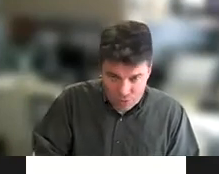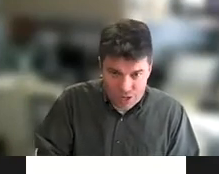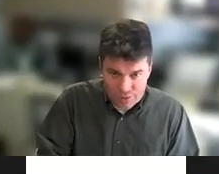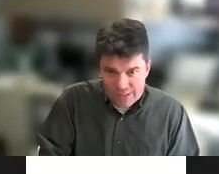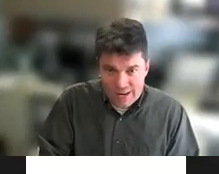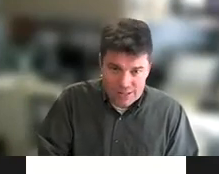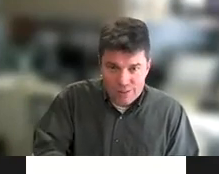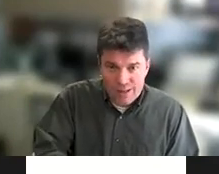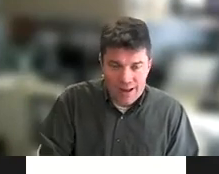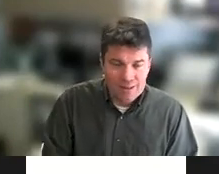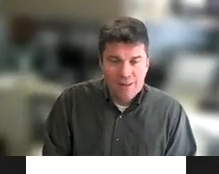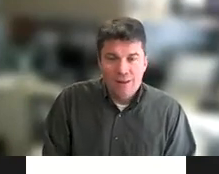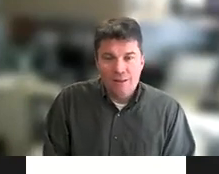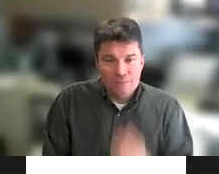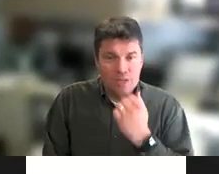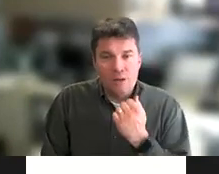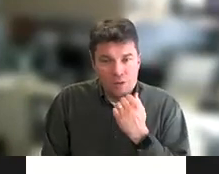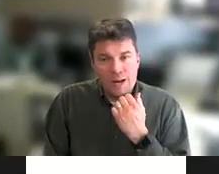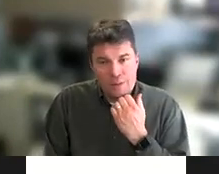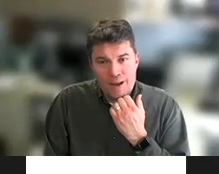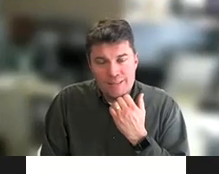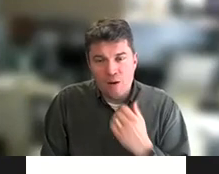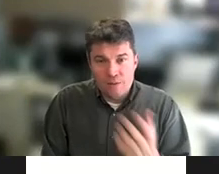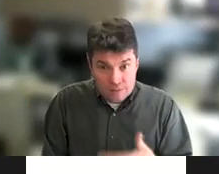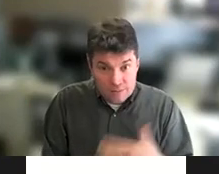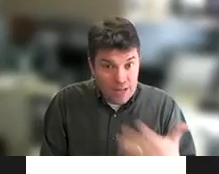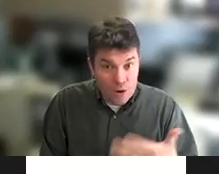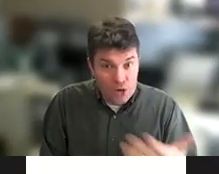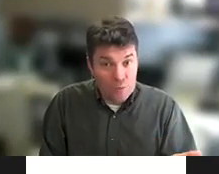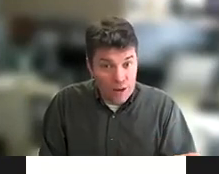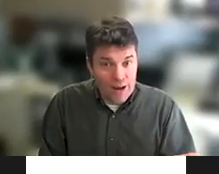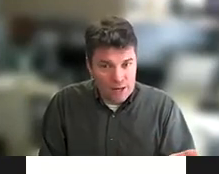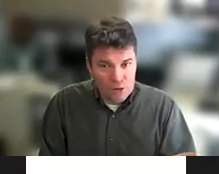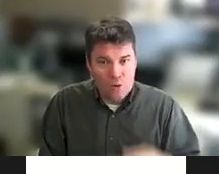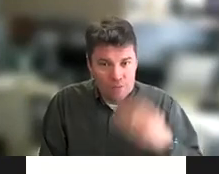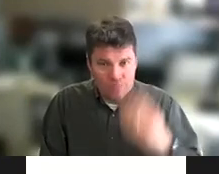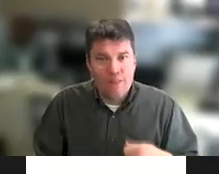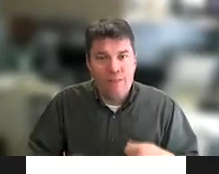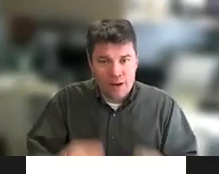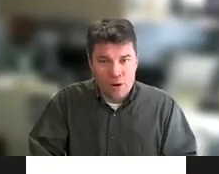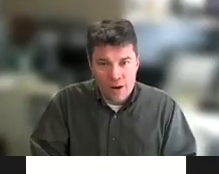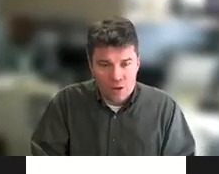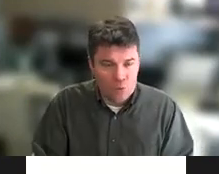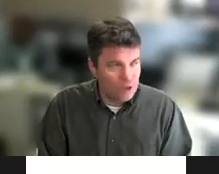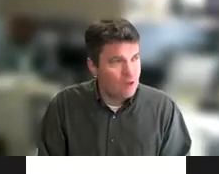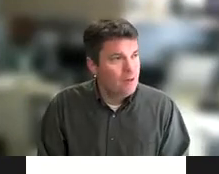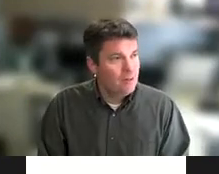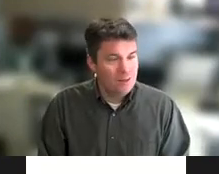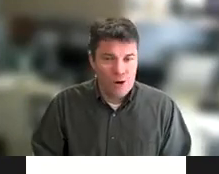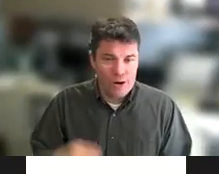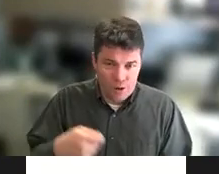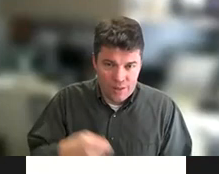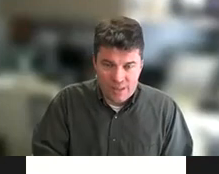oh, okay, we're going to do this next and do that. But, take the mask down, say what you plan to do, and then go ahead and do the